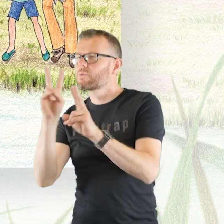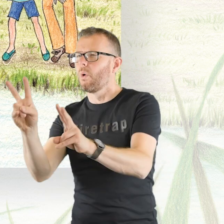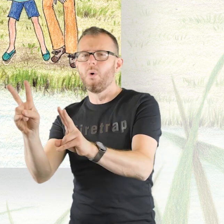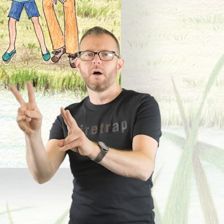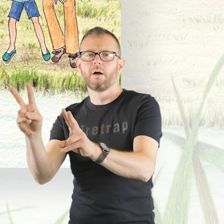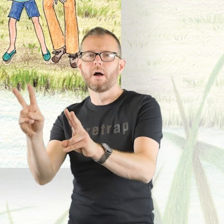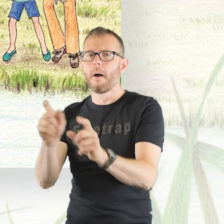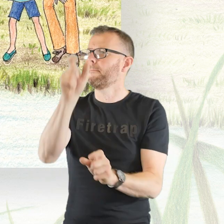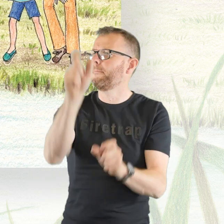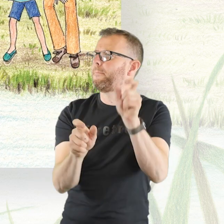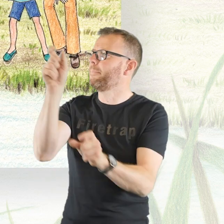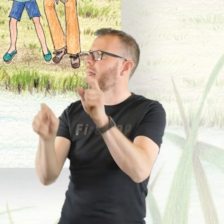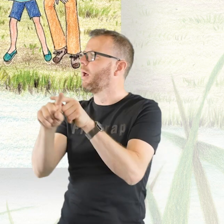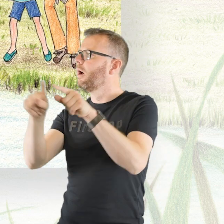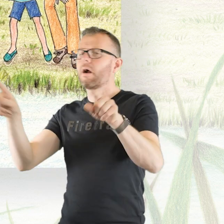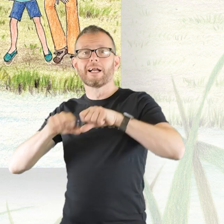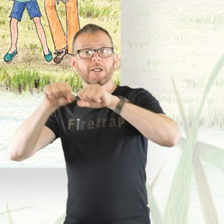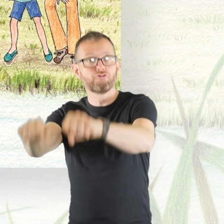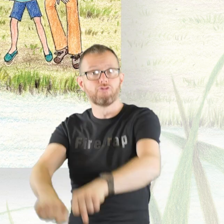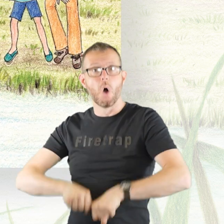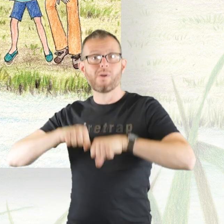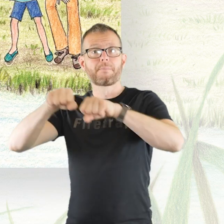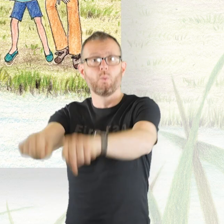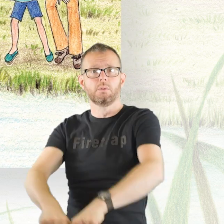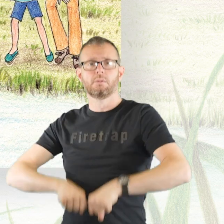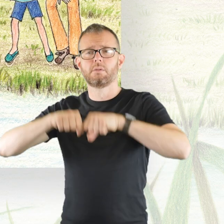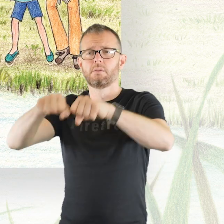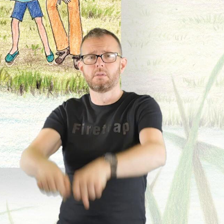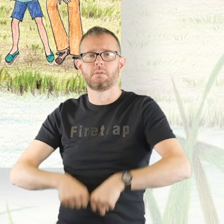They saw people in rowing boats on the river.